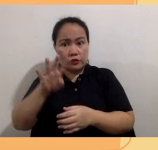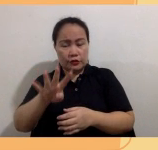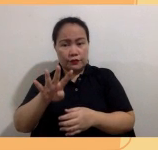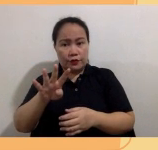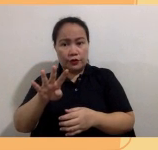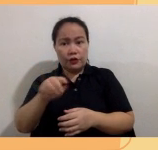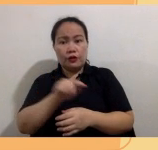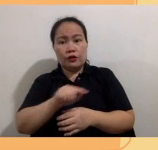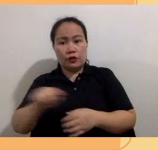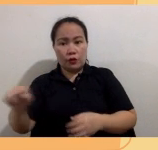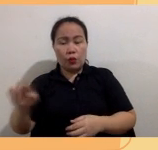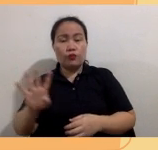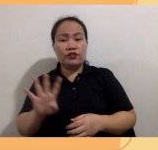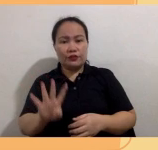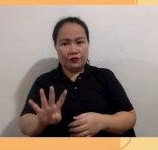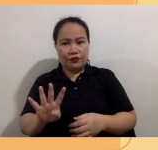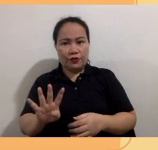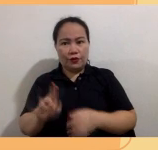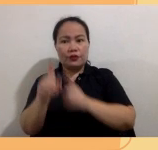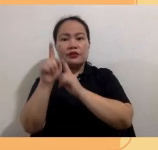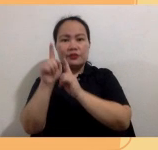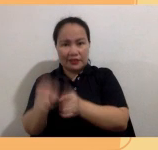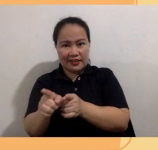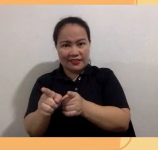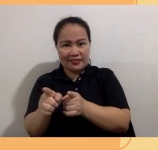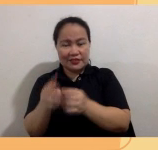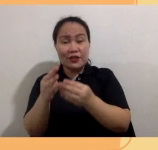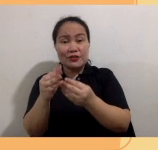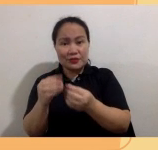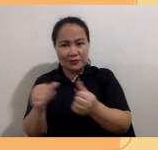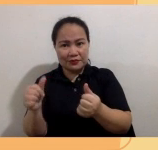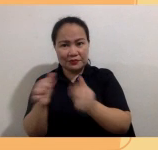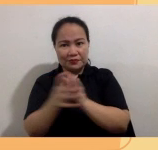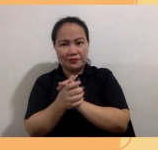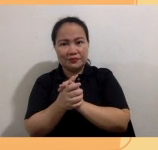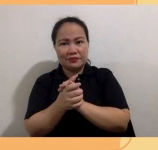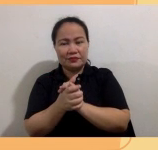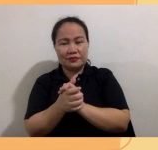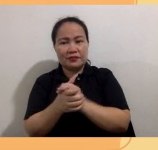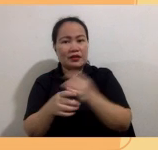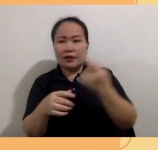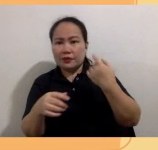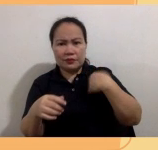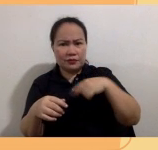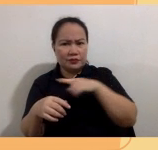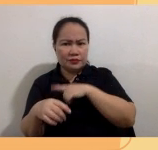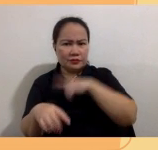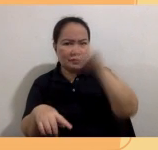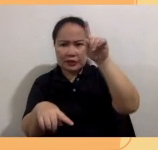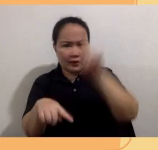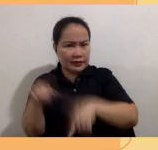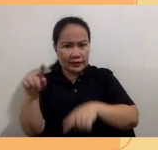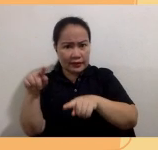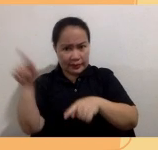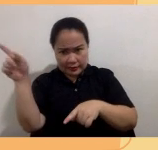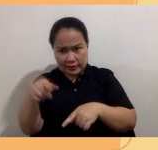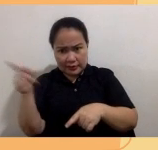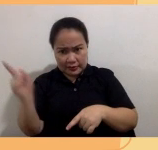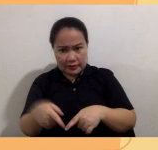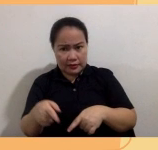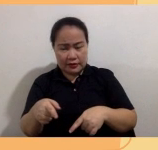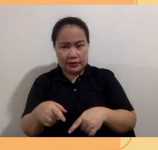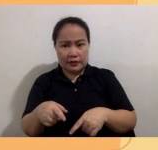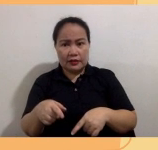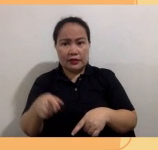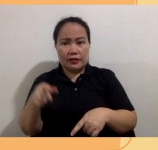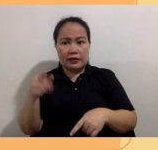answer is x minus 4 over 4. Now, by the way, we cannot cancel this 2, ha? Kasi this